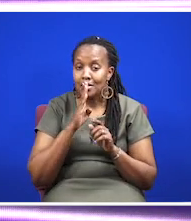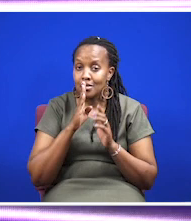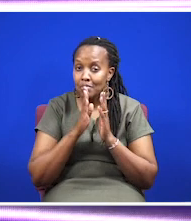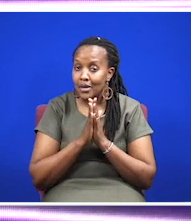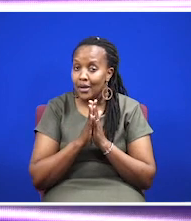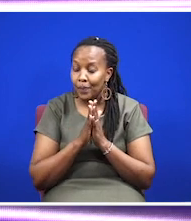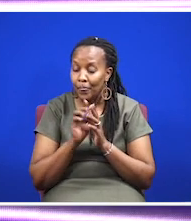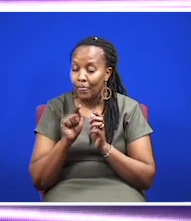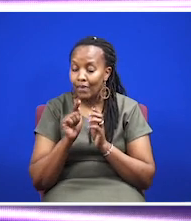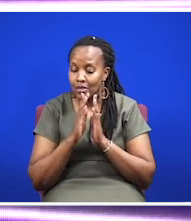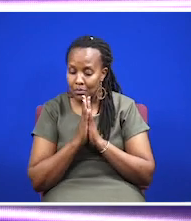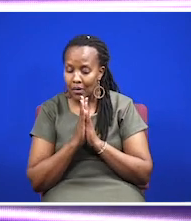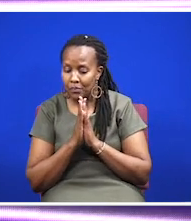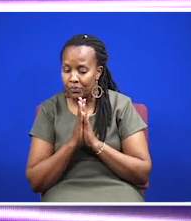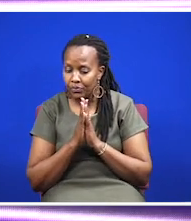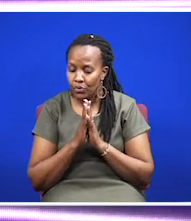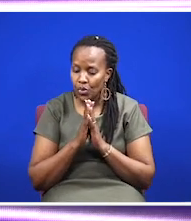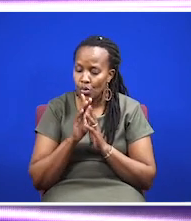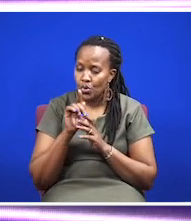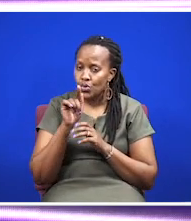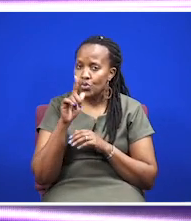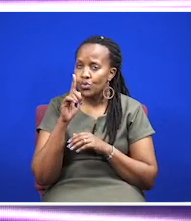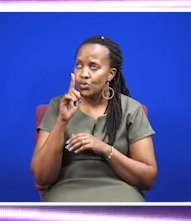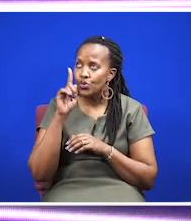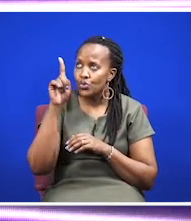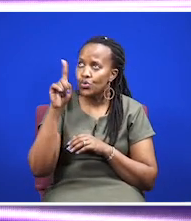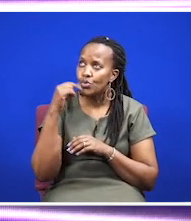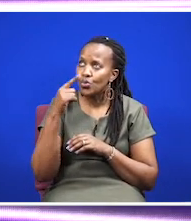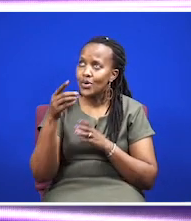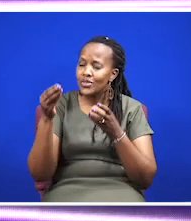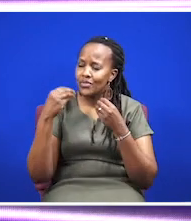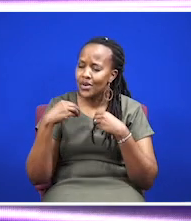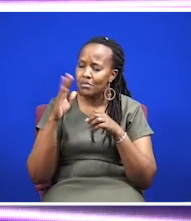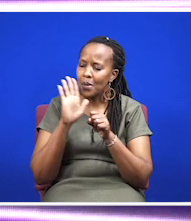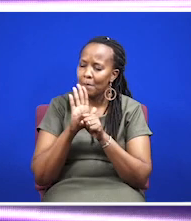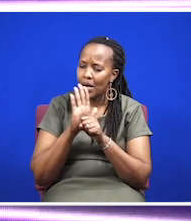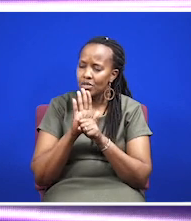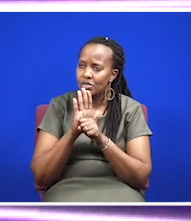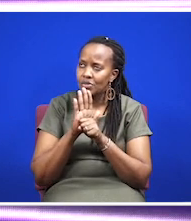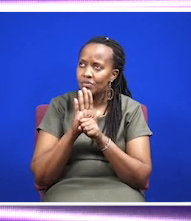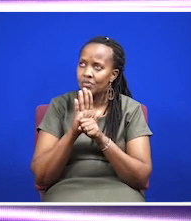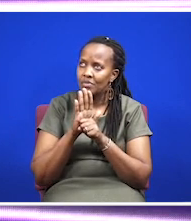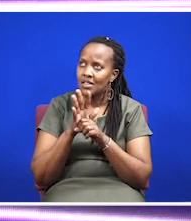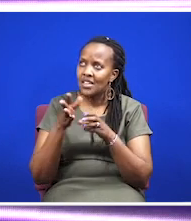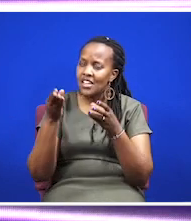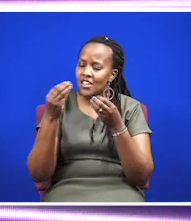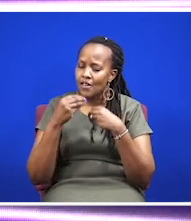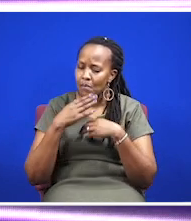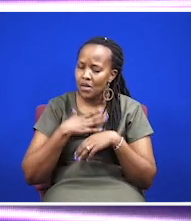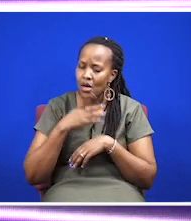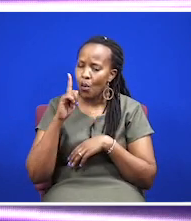who said, thou who hast given me so much, give me one more